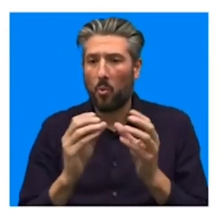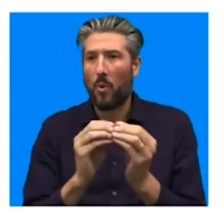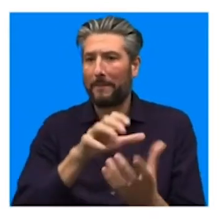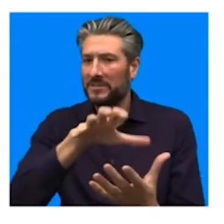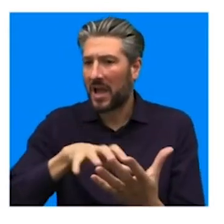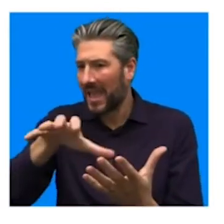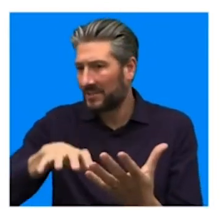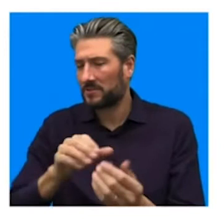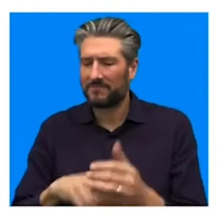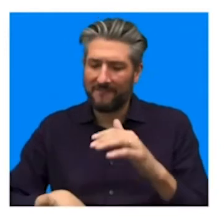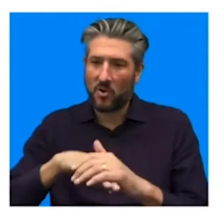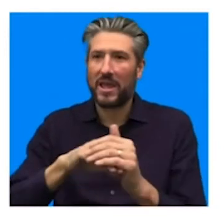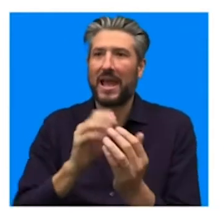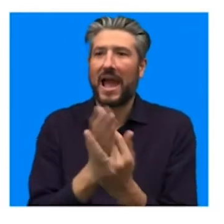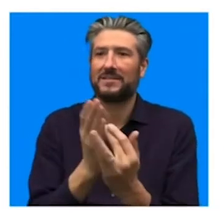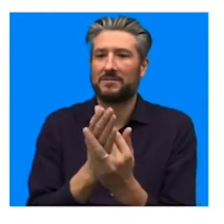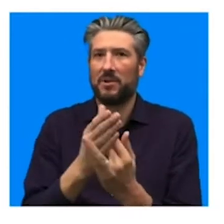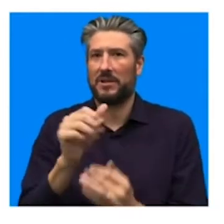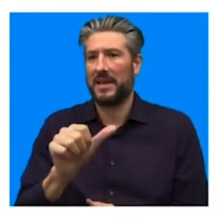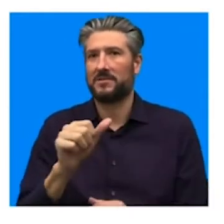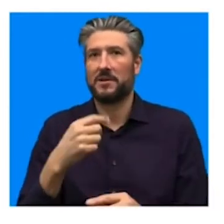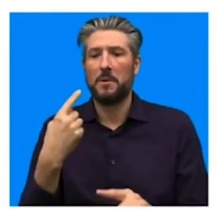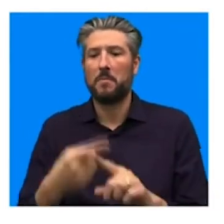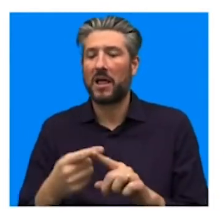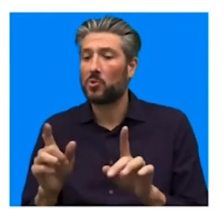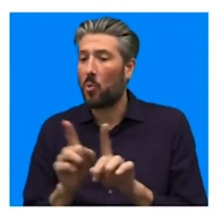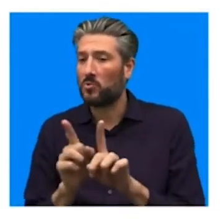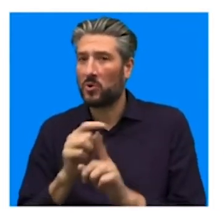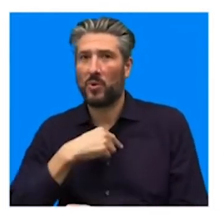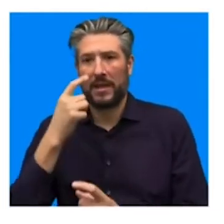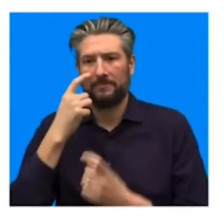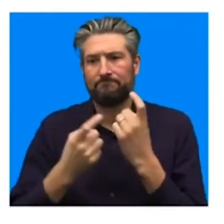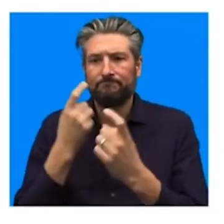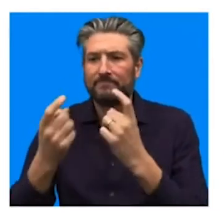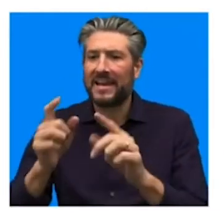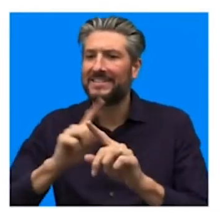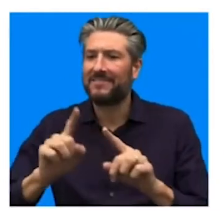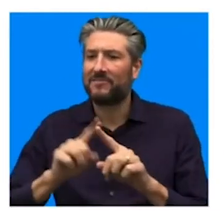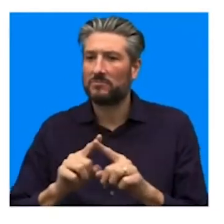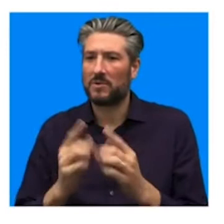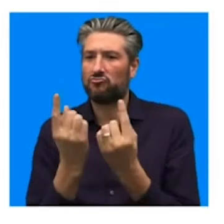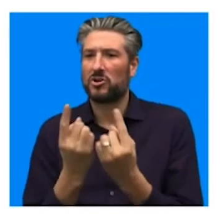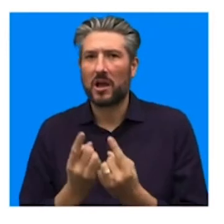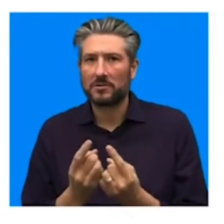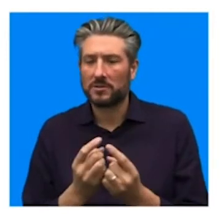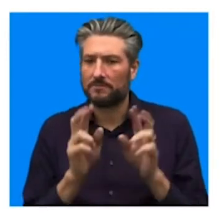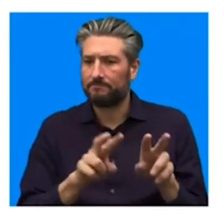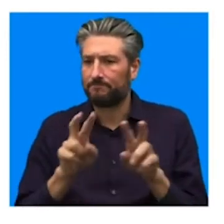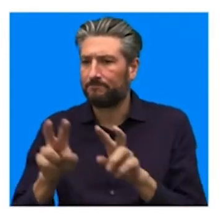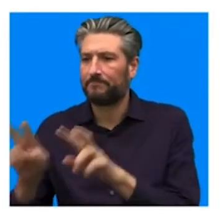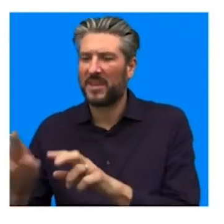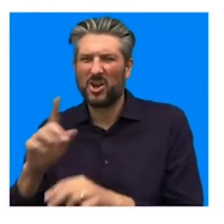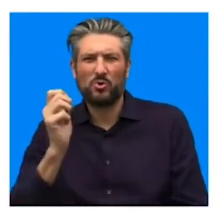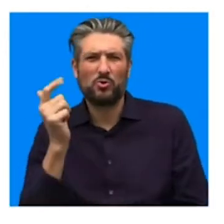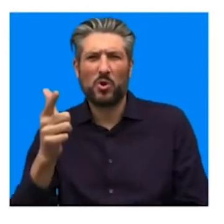everybody. But then also we're looking at all of our products now. You know, some of you may know that we launched on